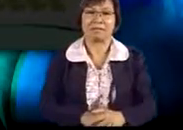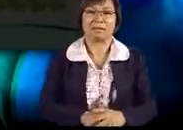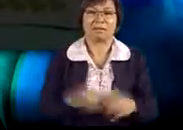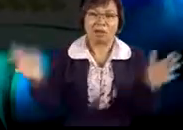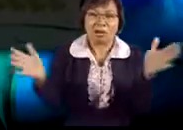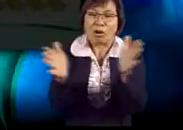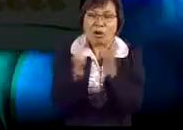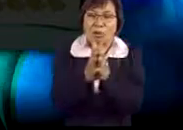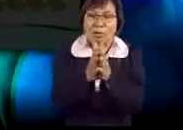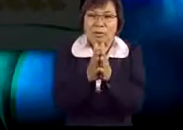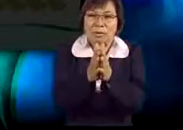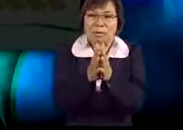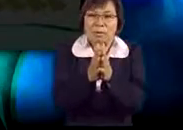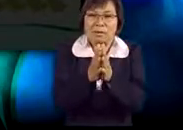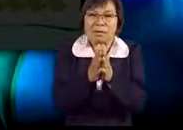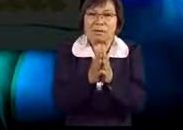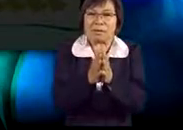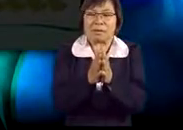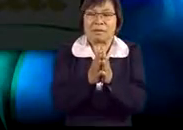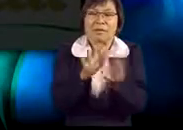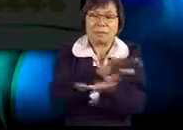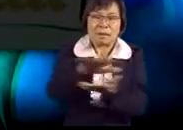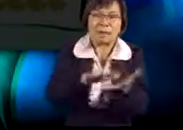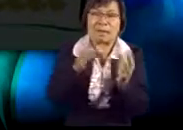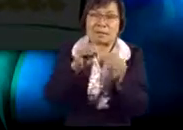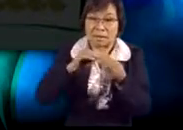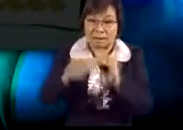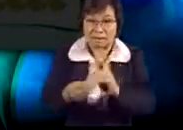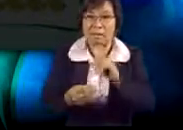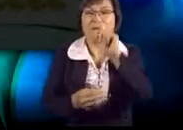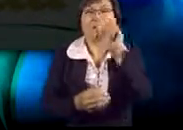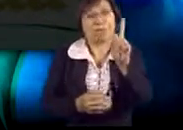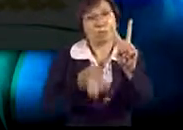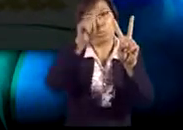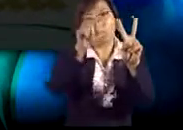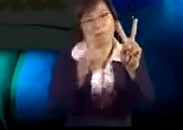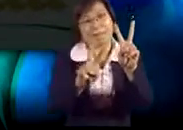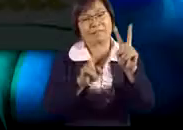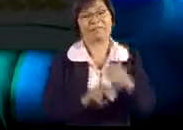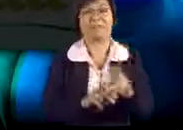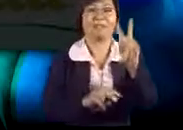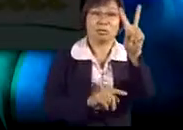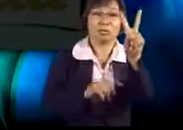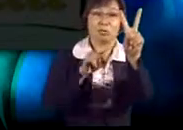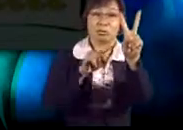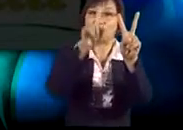When we join them, the mixed number will be 2 1/8.